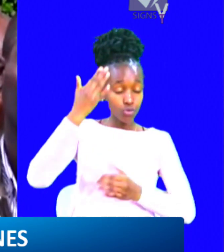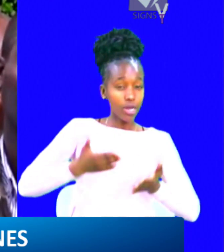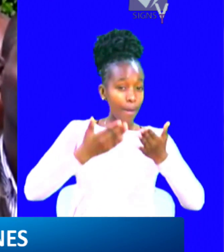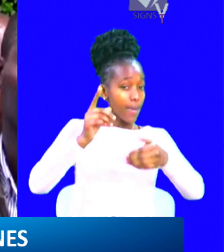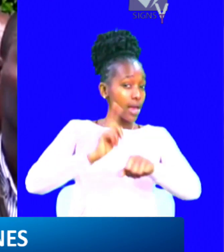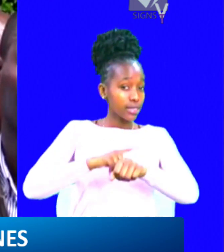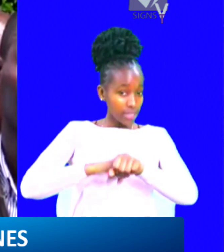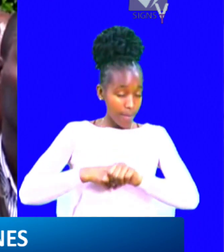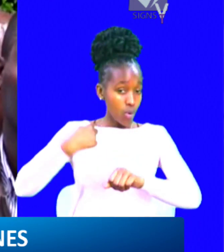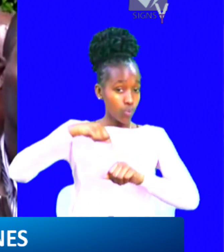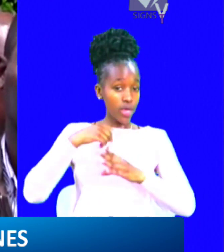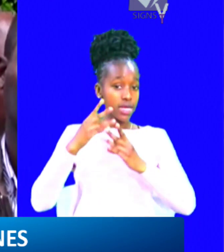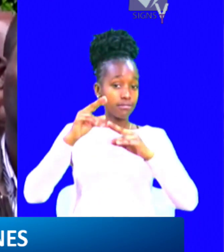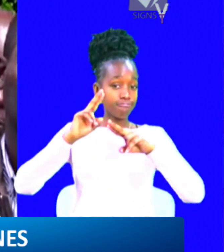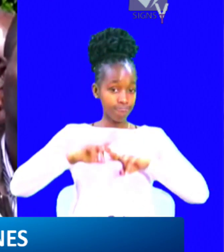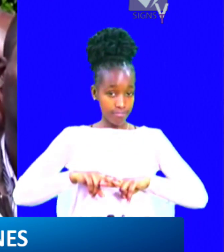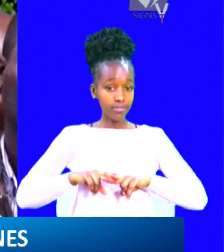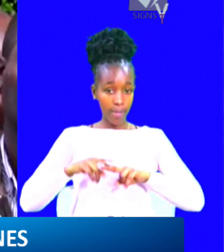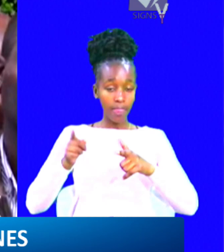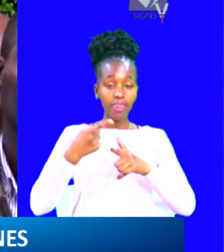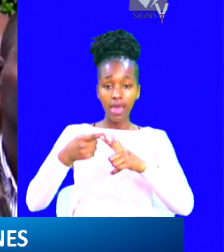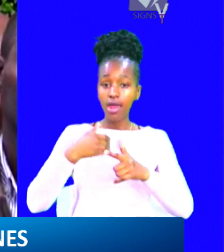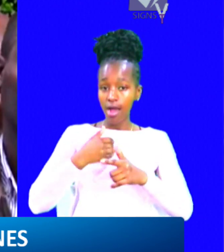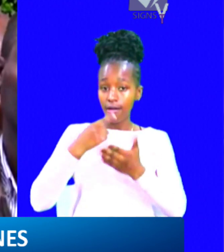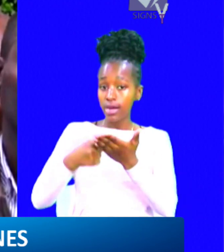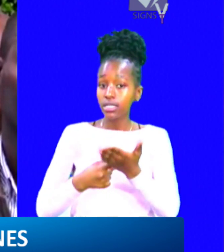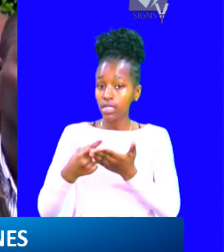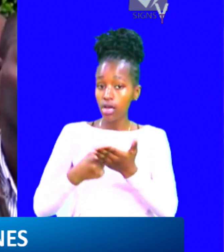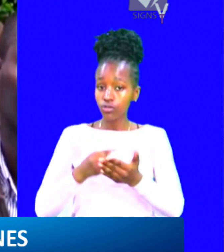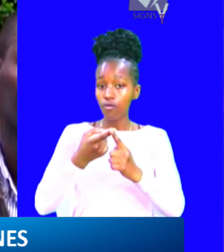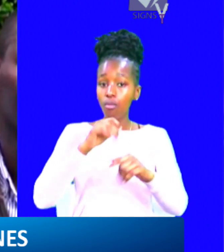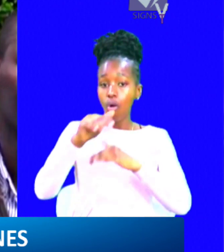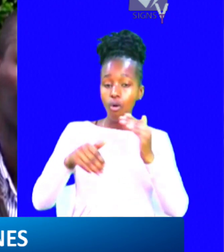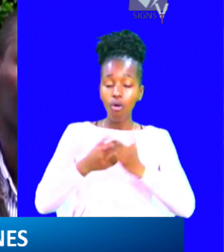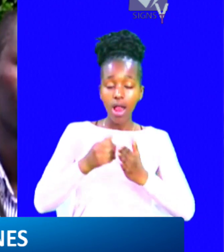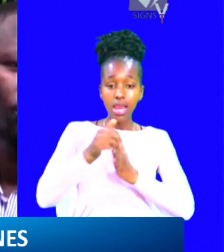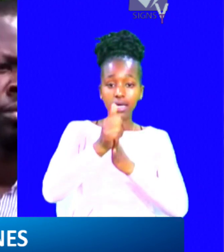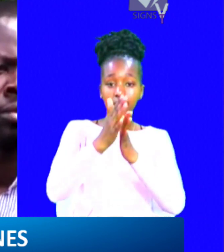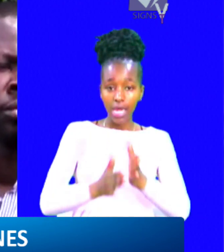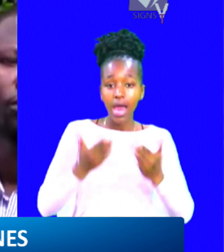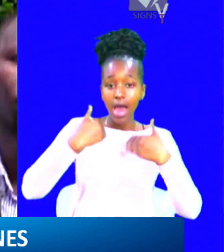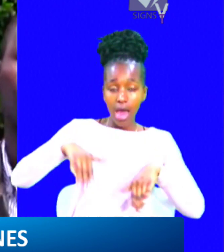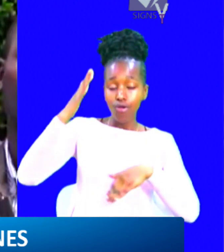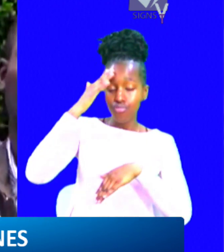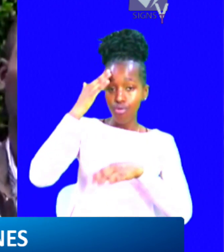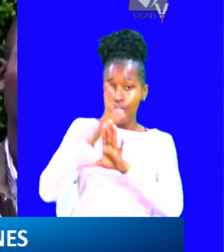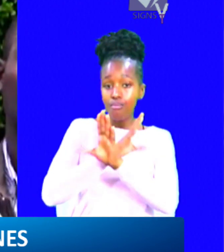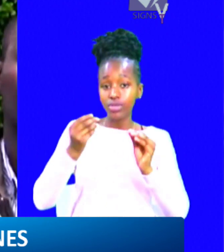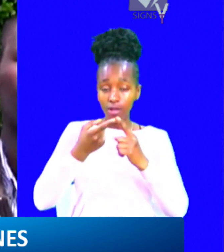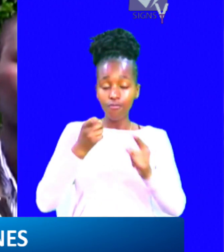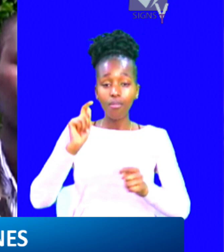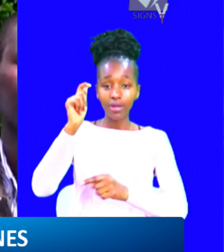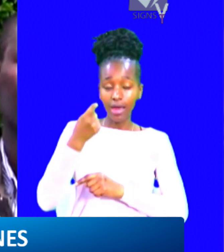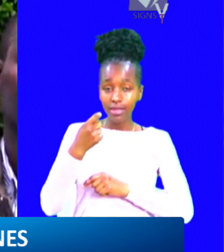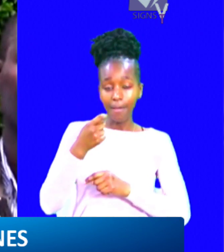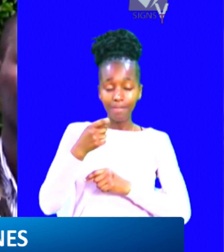to settle down and seek a negotiation with every leader. And you know, President of the Republic of Kenya, Dr. William Samoei Ruto, you will